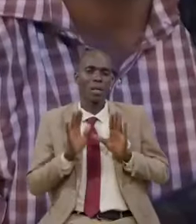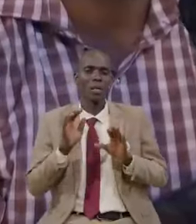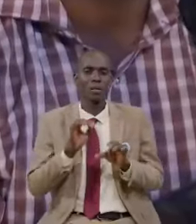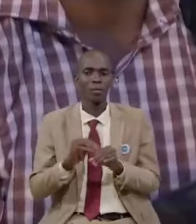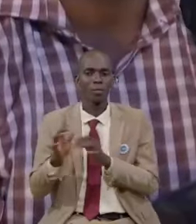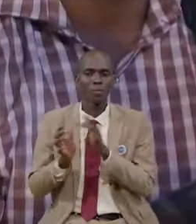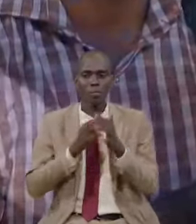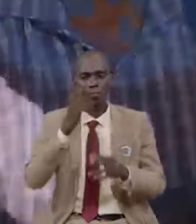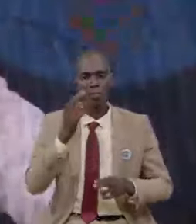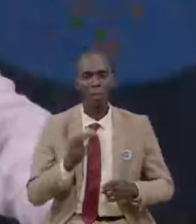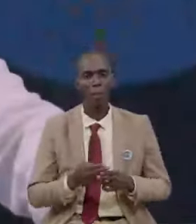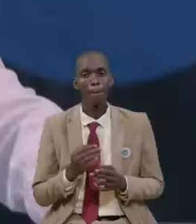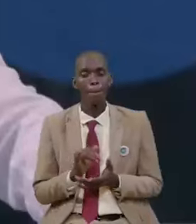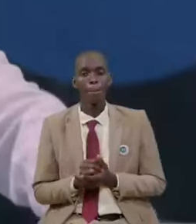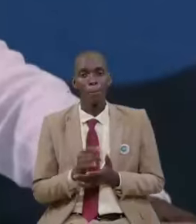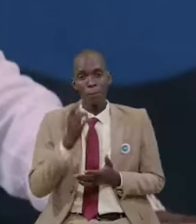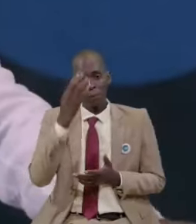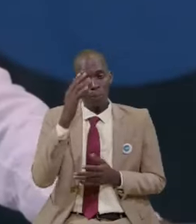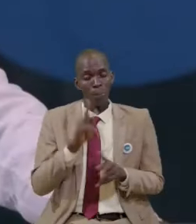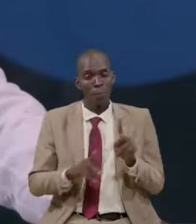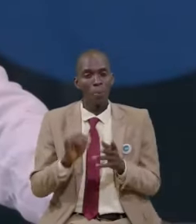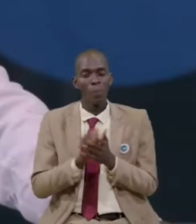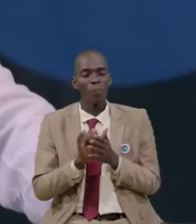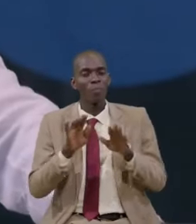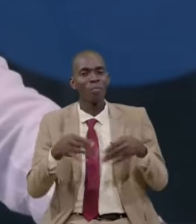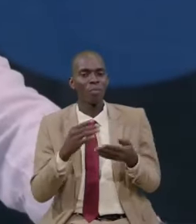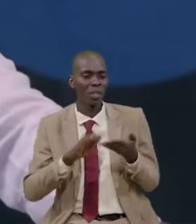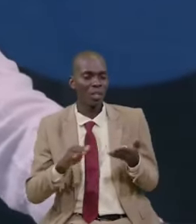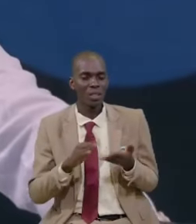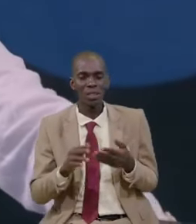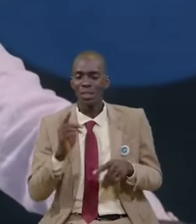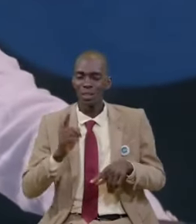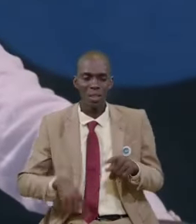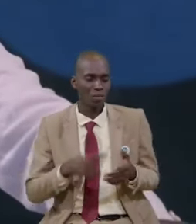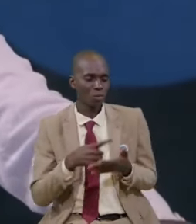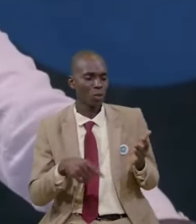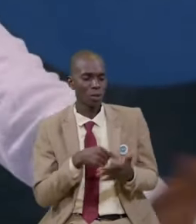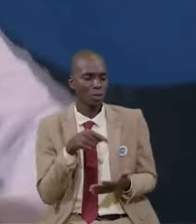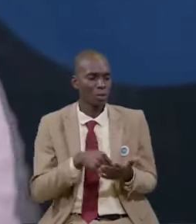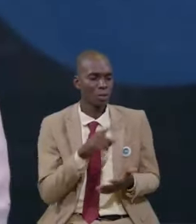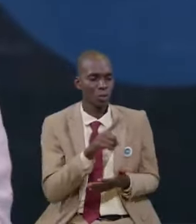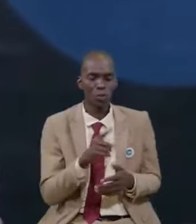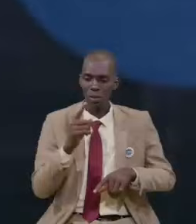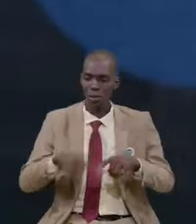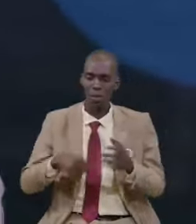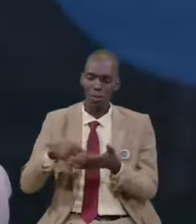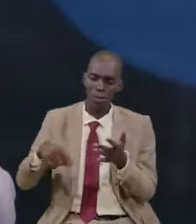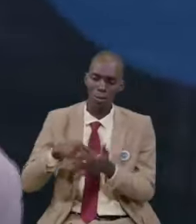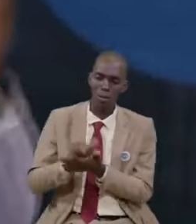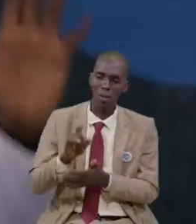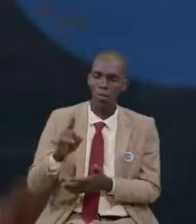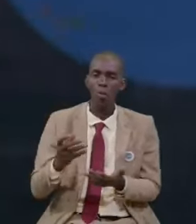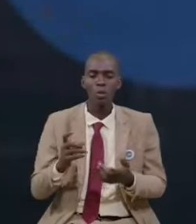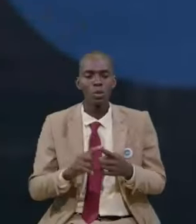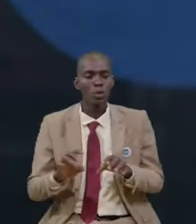people that are giving those excuses, they cannot make right this one, they cannot make right that one. They want to look